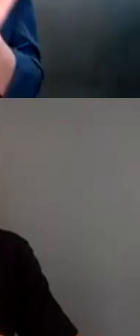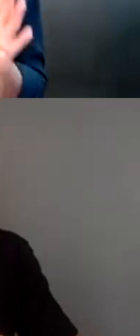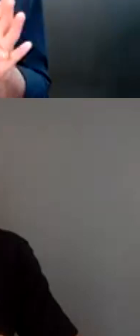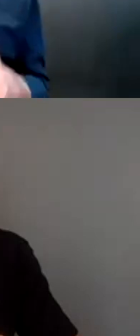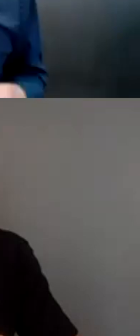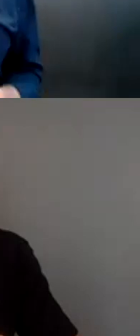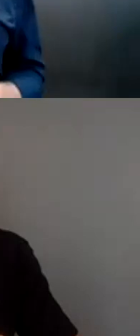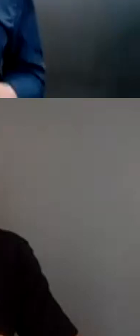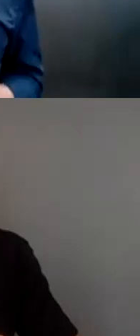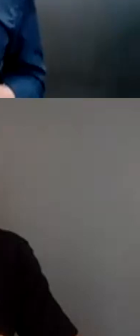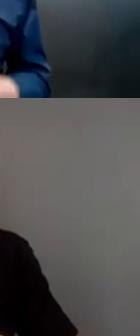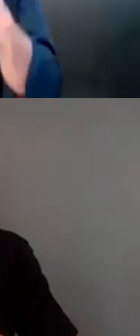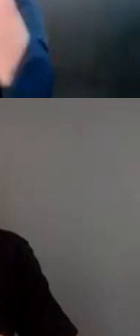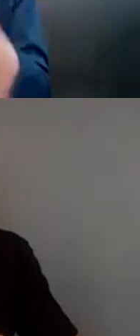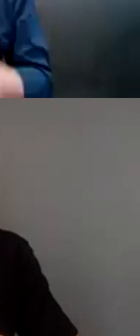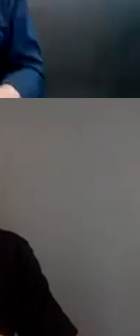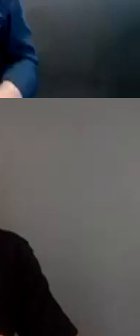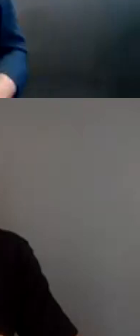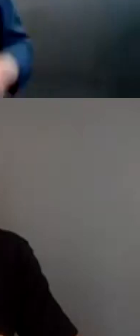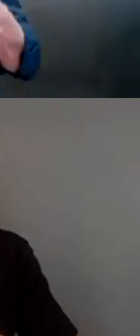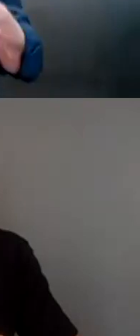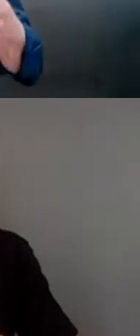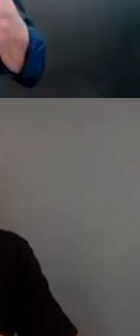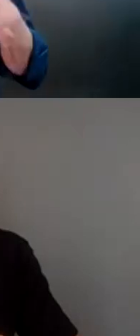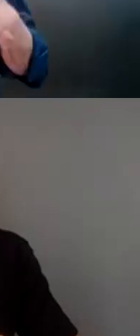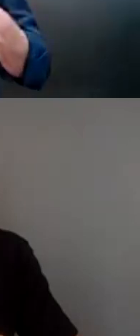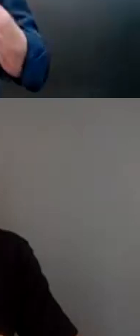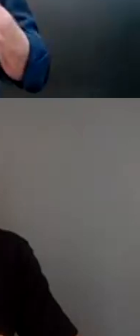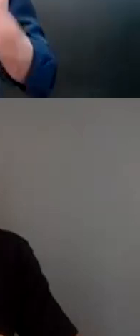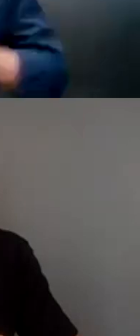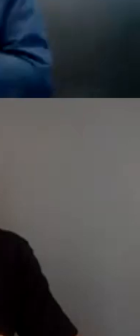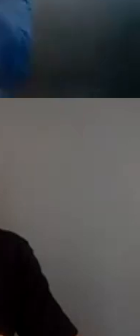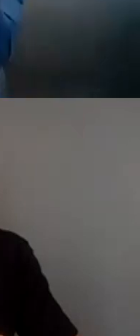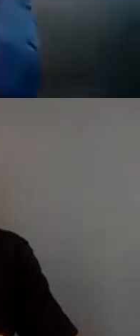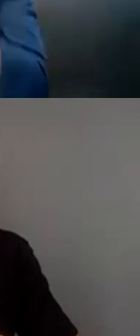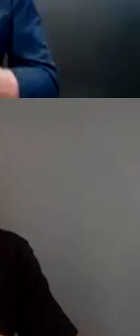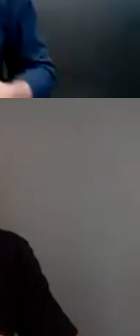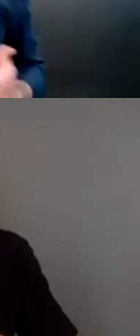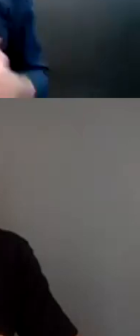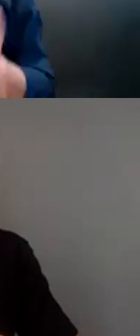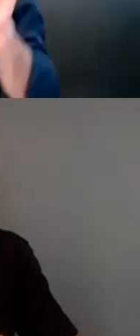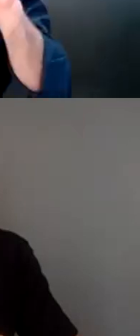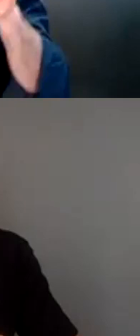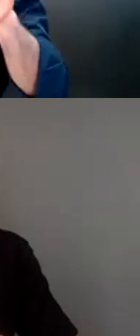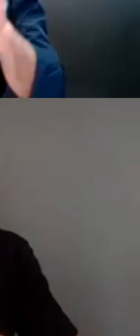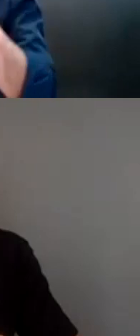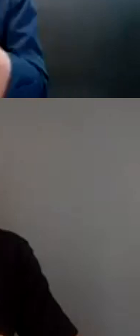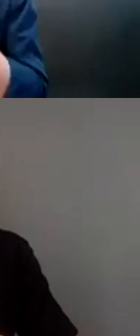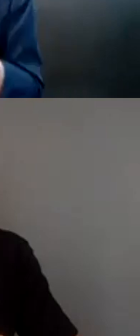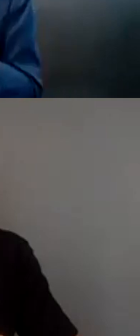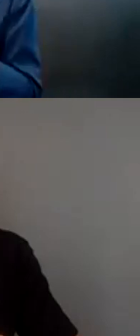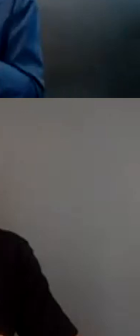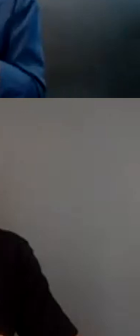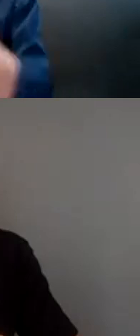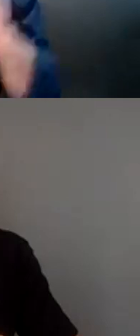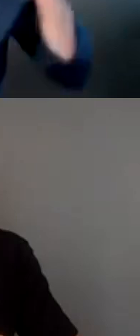box. This is what we wanted to achieve this year. So many people got this referral, et cetera, whatever they're measuring. But how do we switch that, or